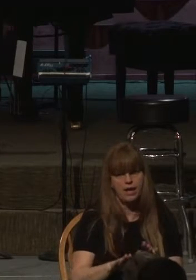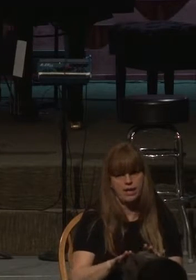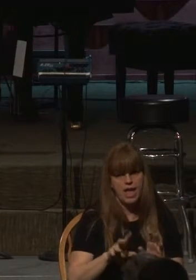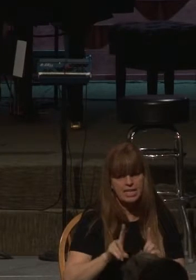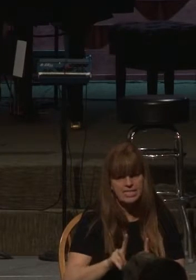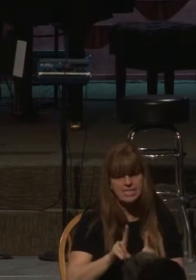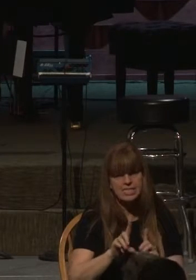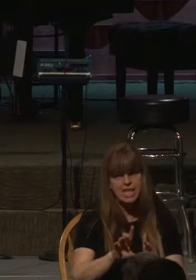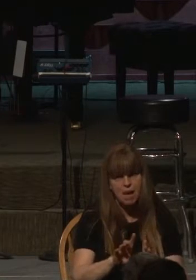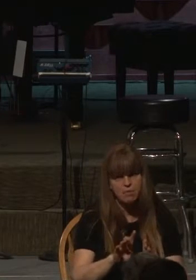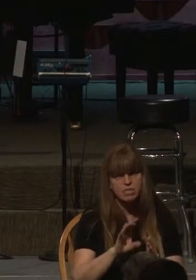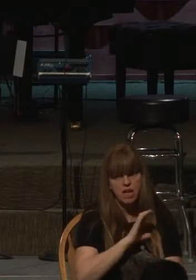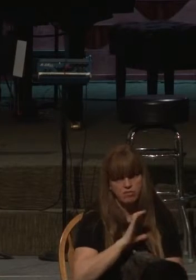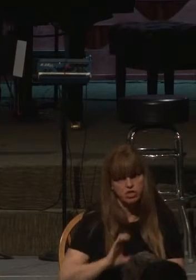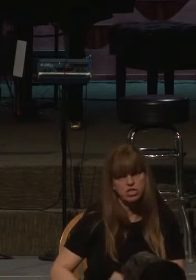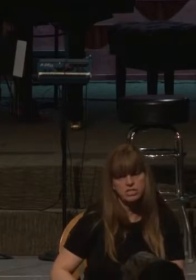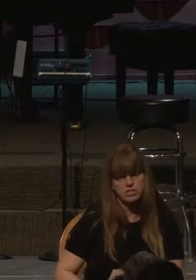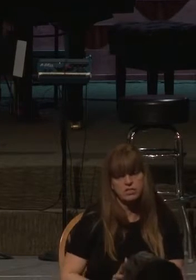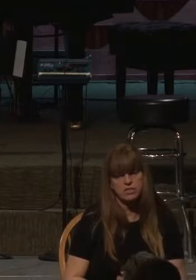Jesus Christ.